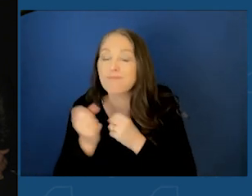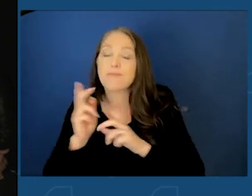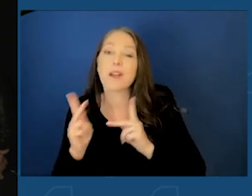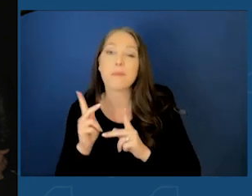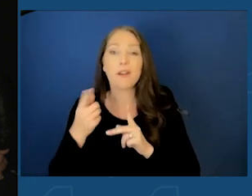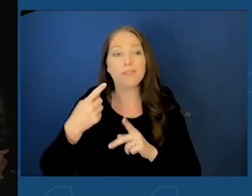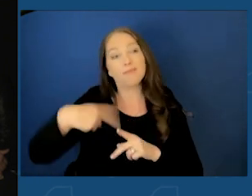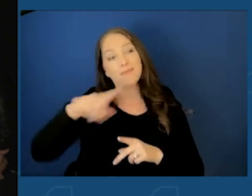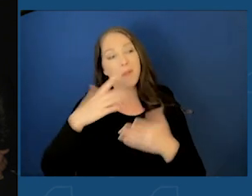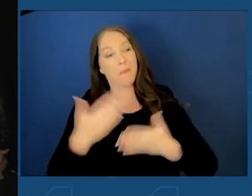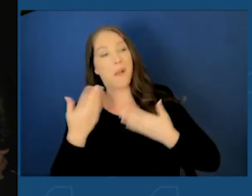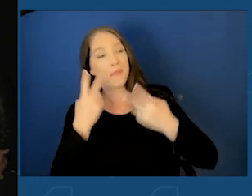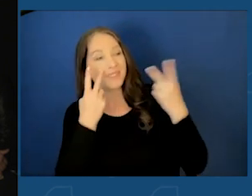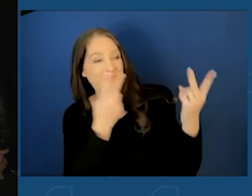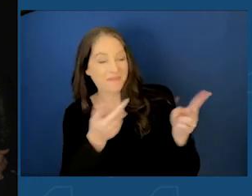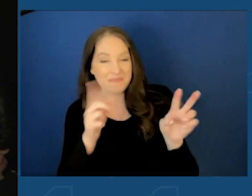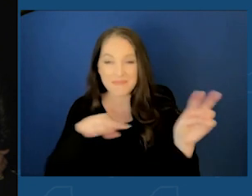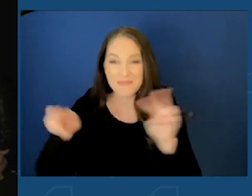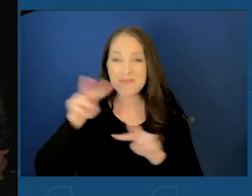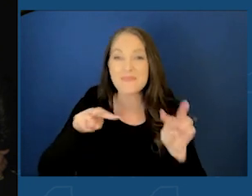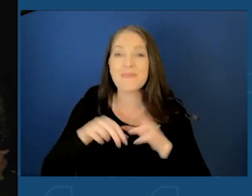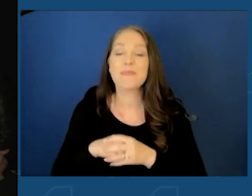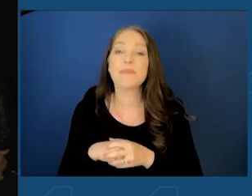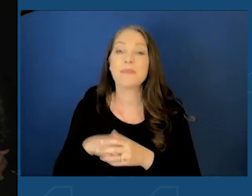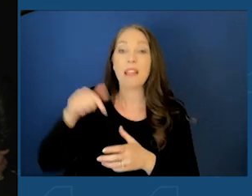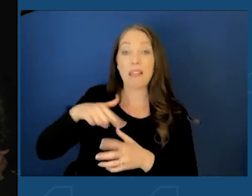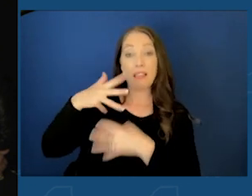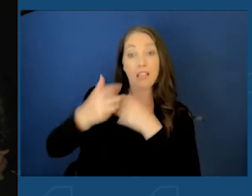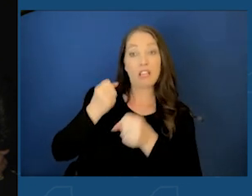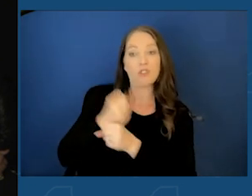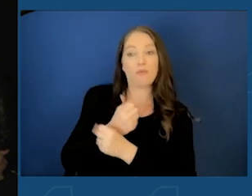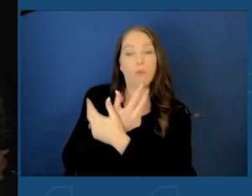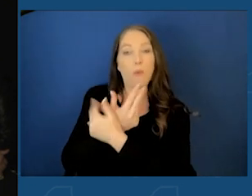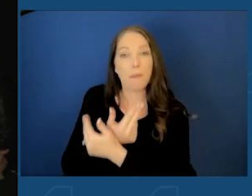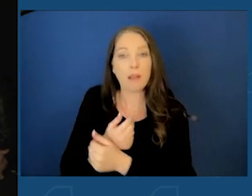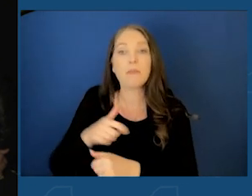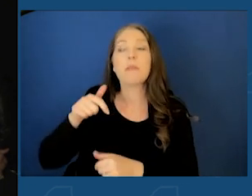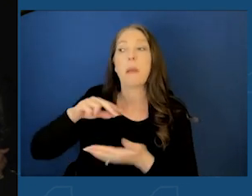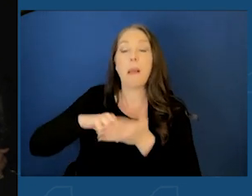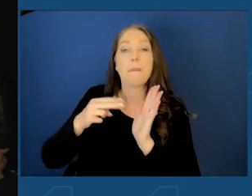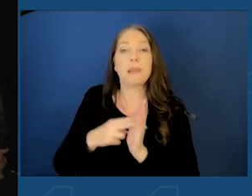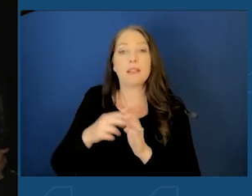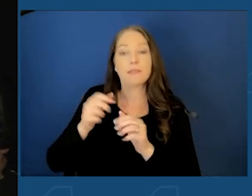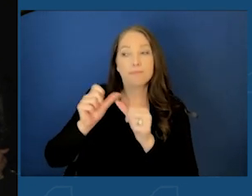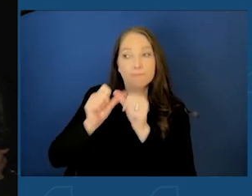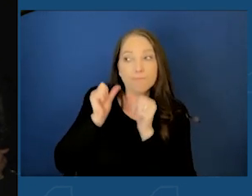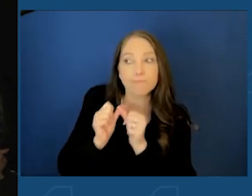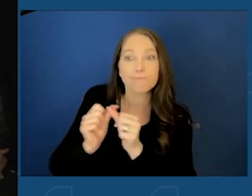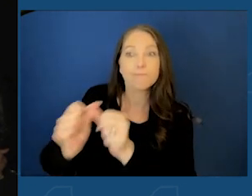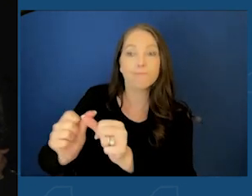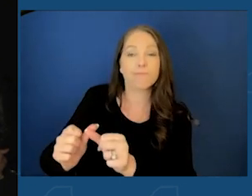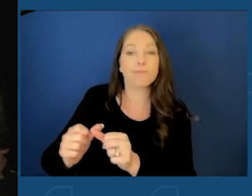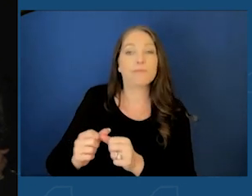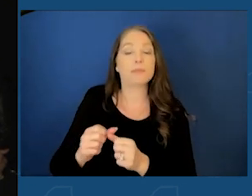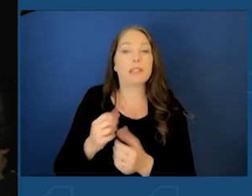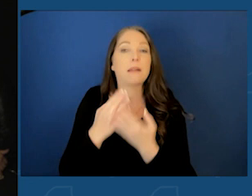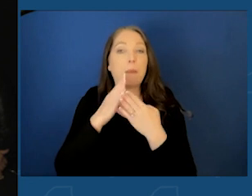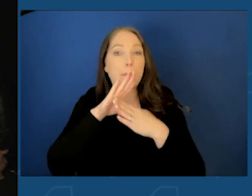today. This year is the year of the Water of the Rabbit, which symbolizes longevity, peace, and prosperity, a year of